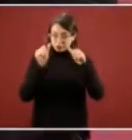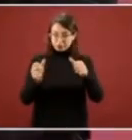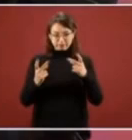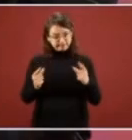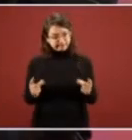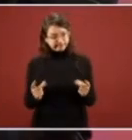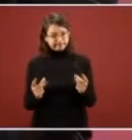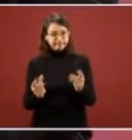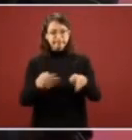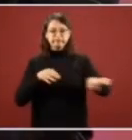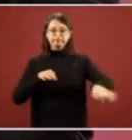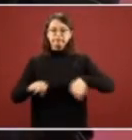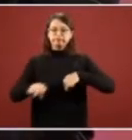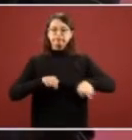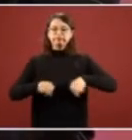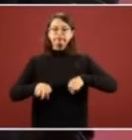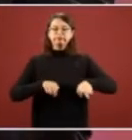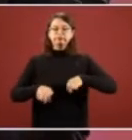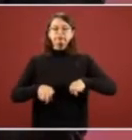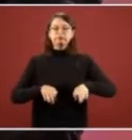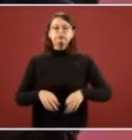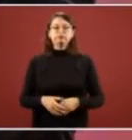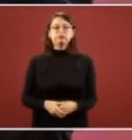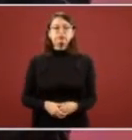apply ourselves more.